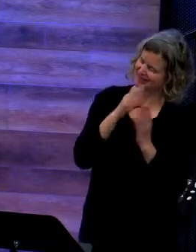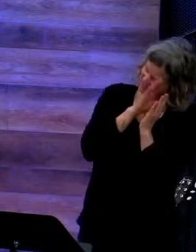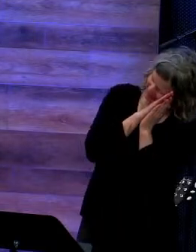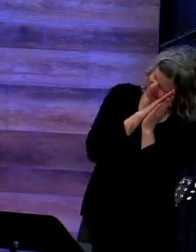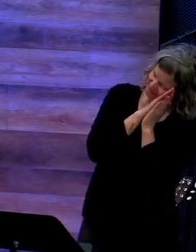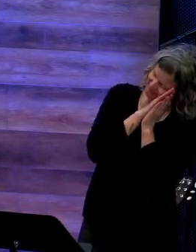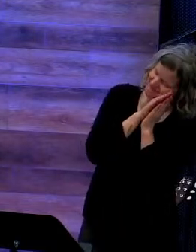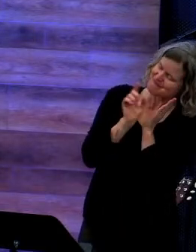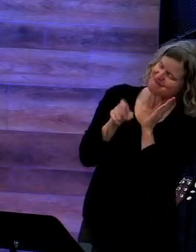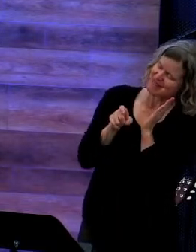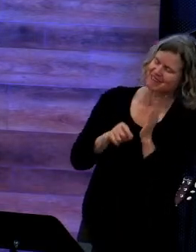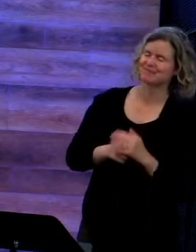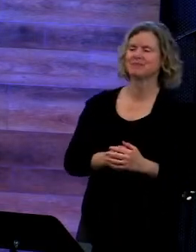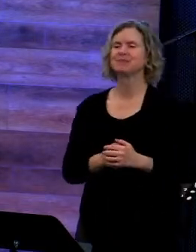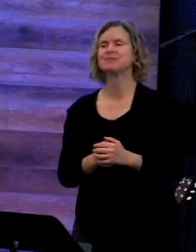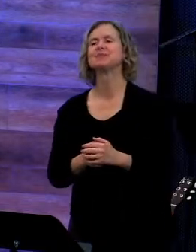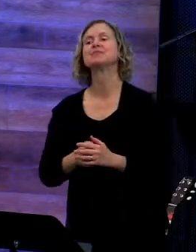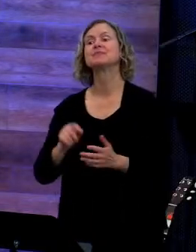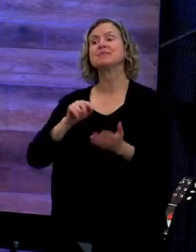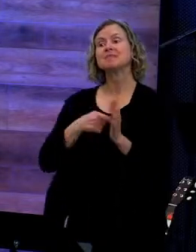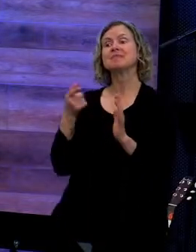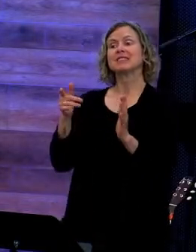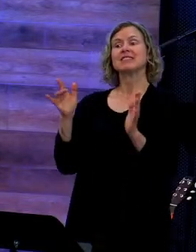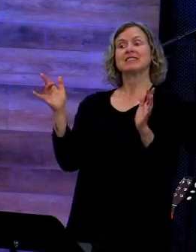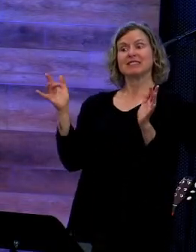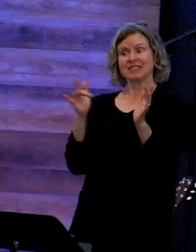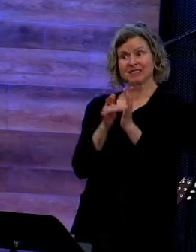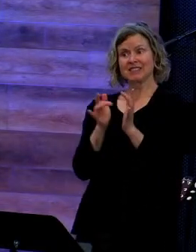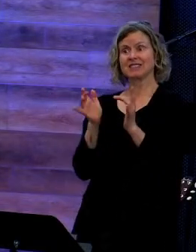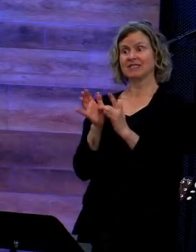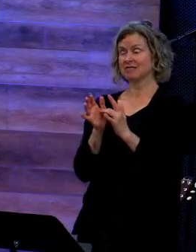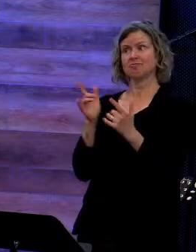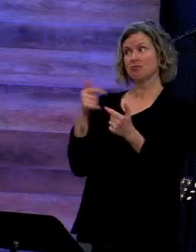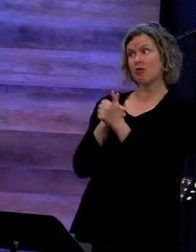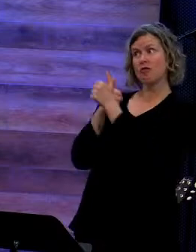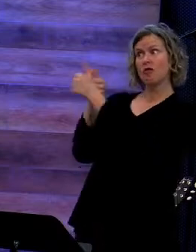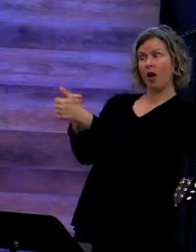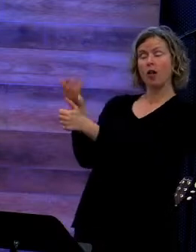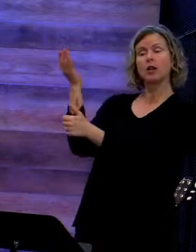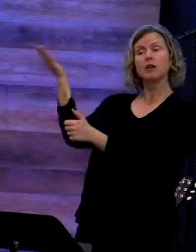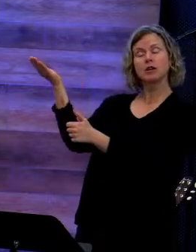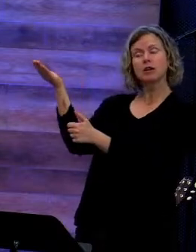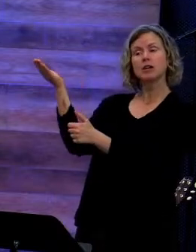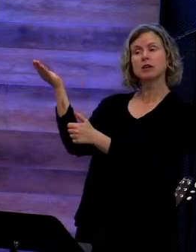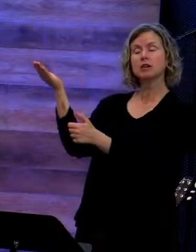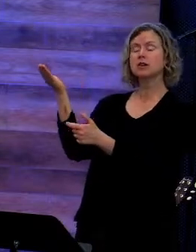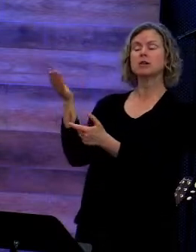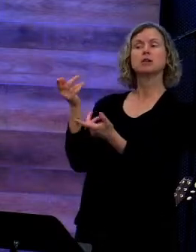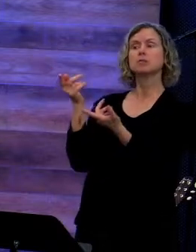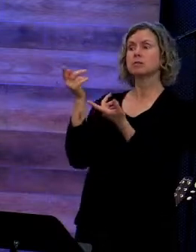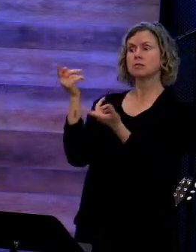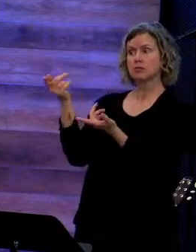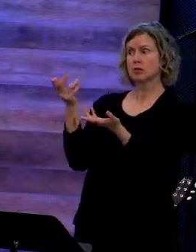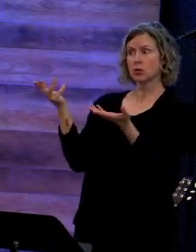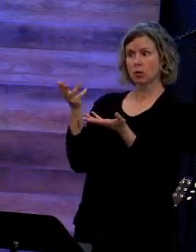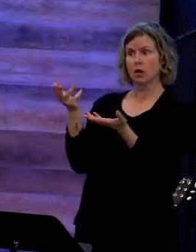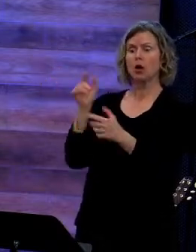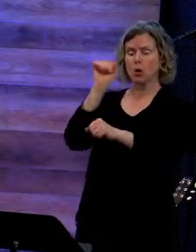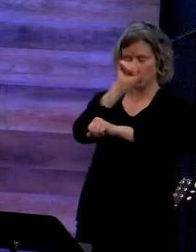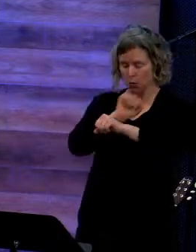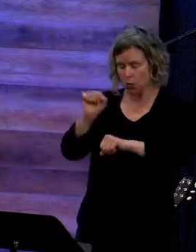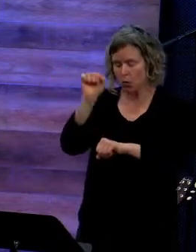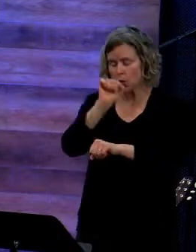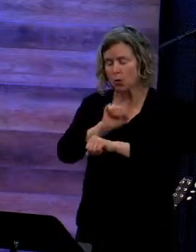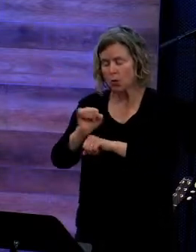worked very hard and rested very deeply. In fact, he kind of got in trouble for that sometimes. Sometimes he was working